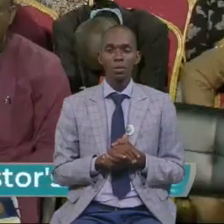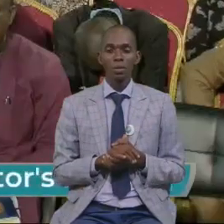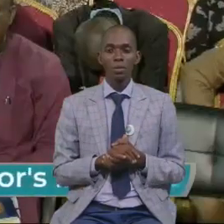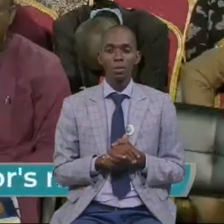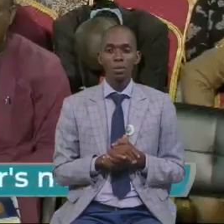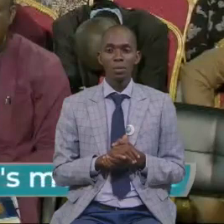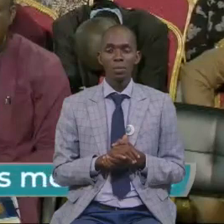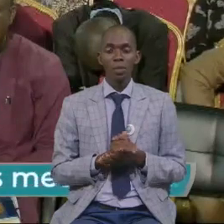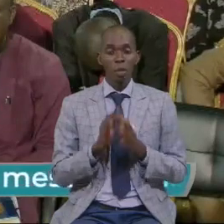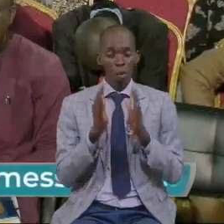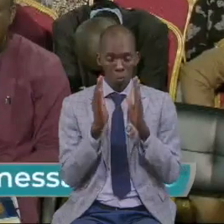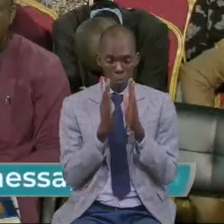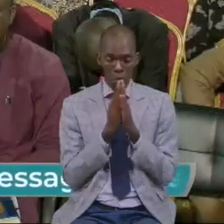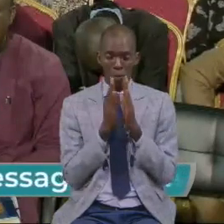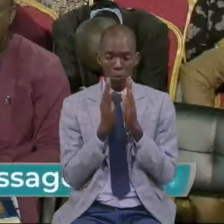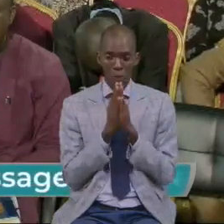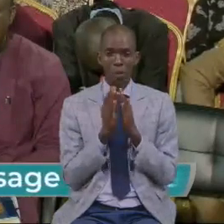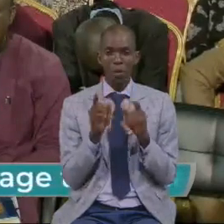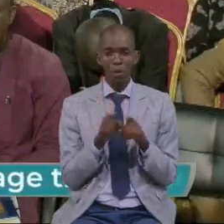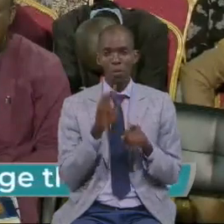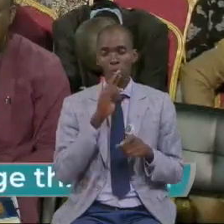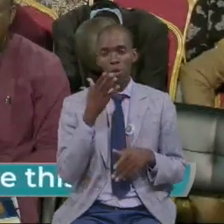pray like that.